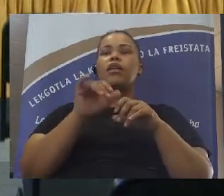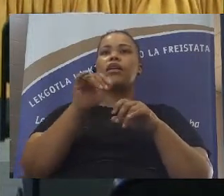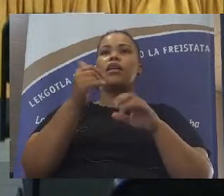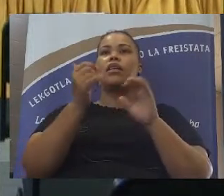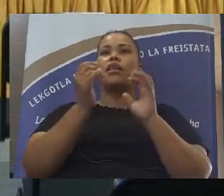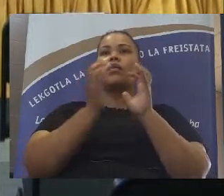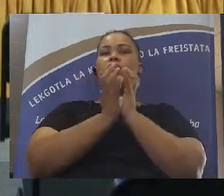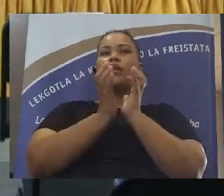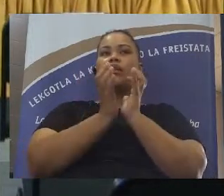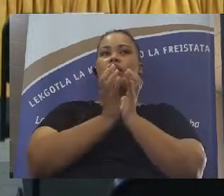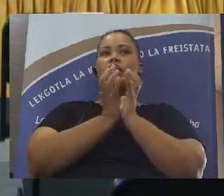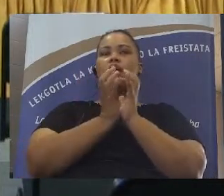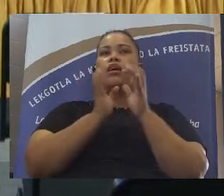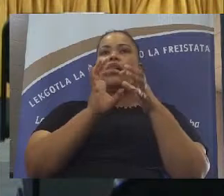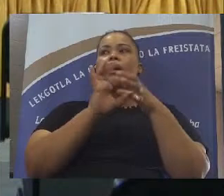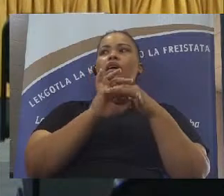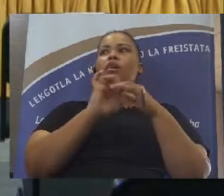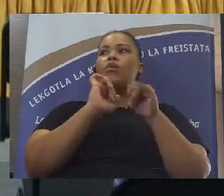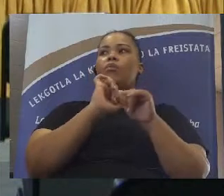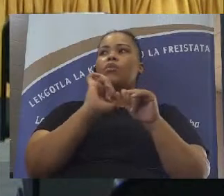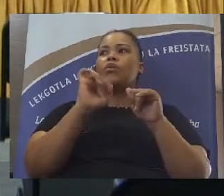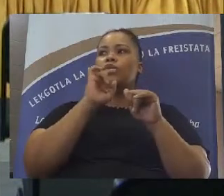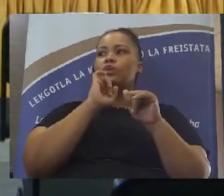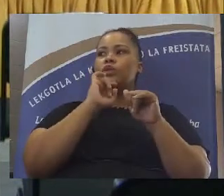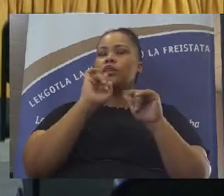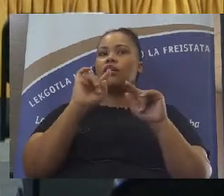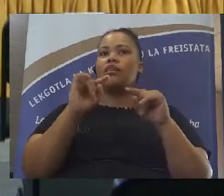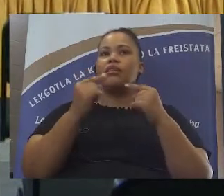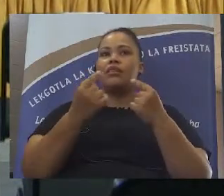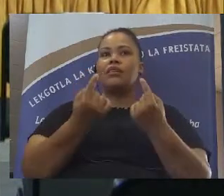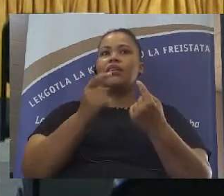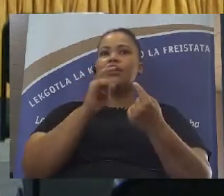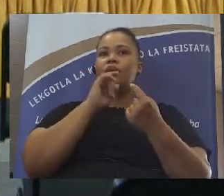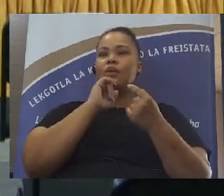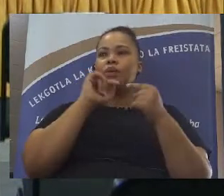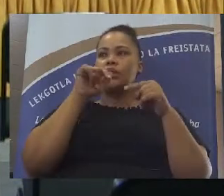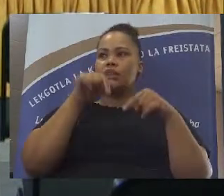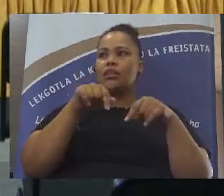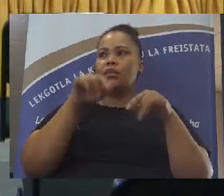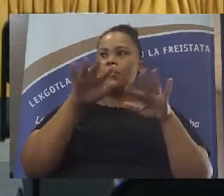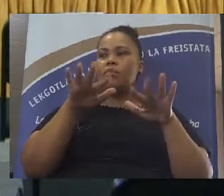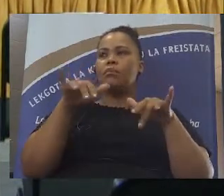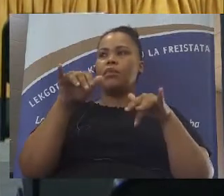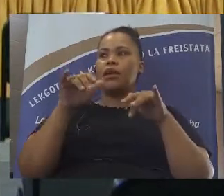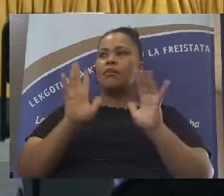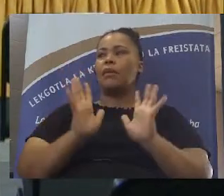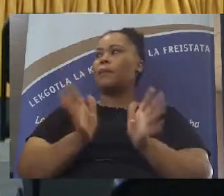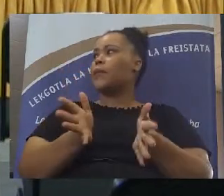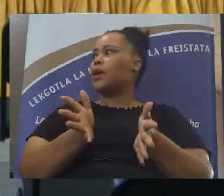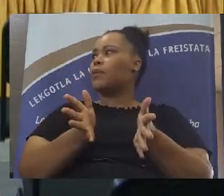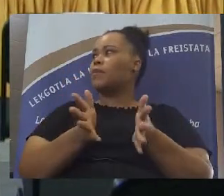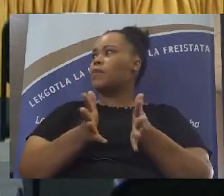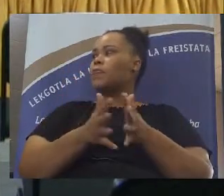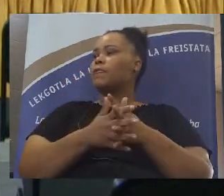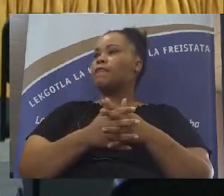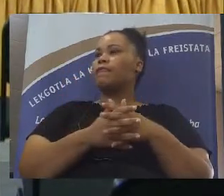e no translator language elsewhere e translator mona legislature fela.